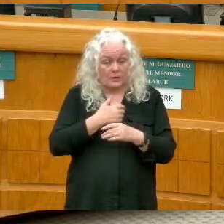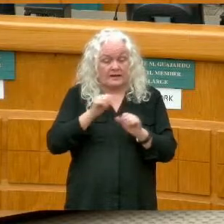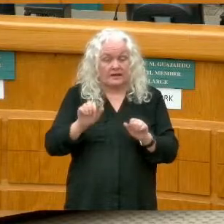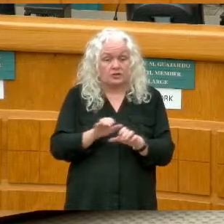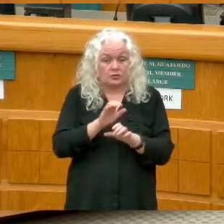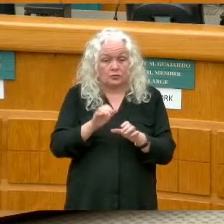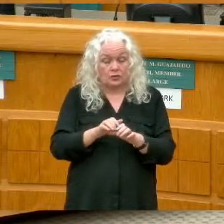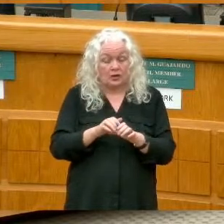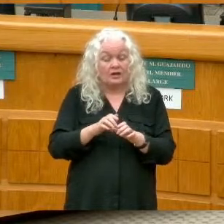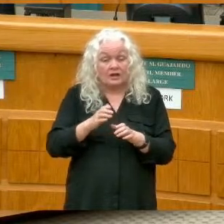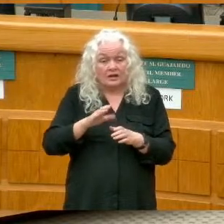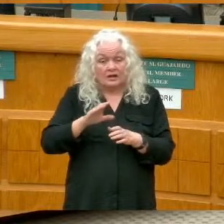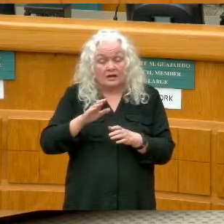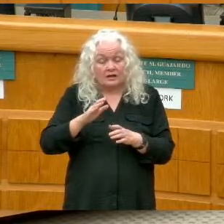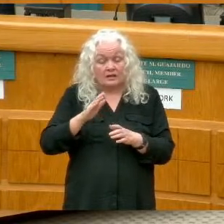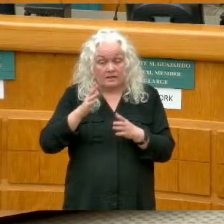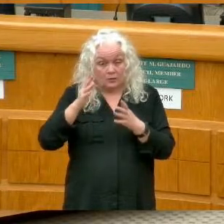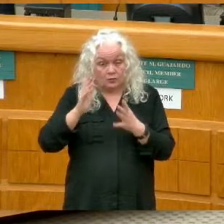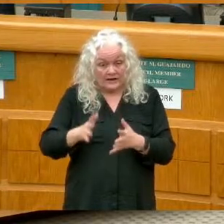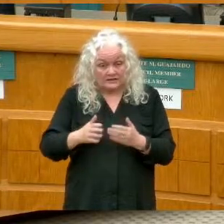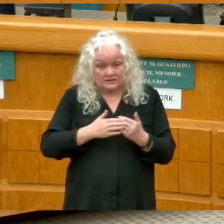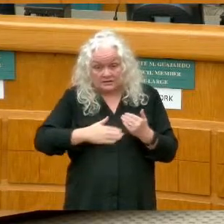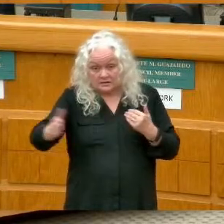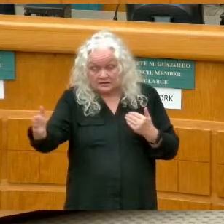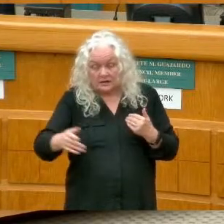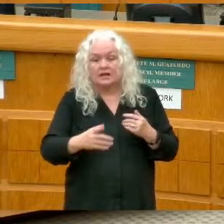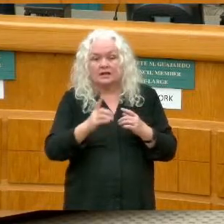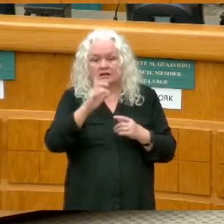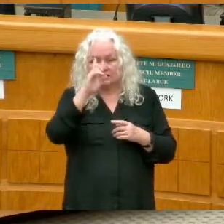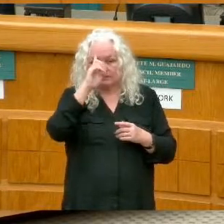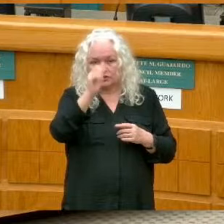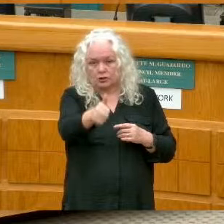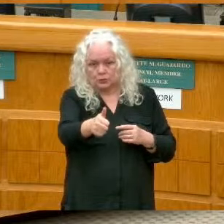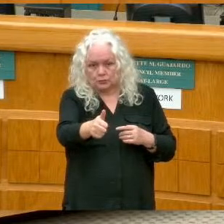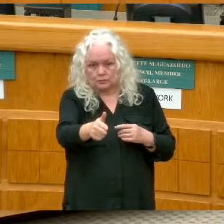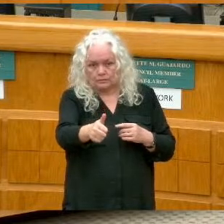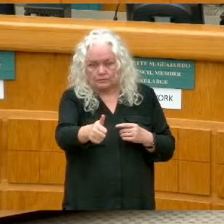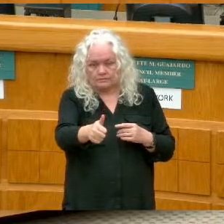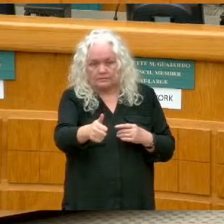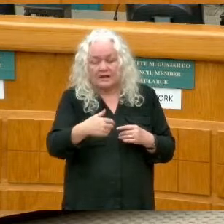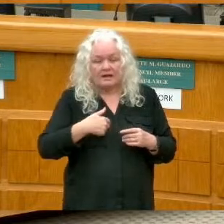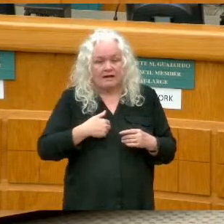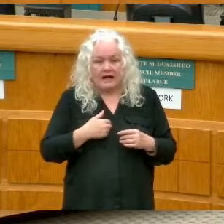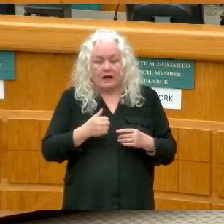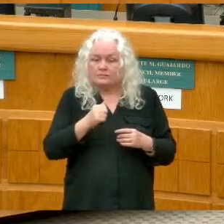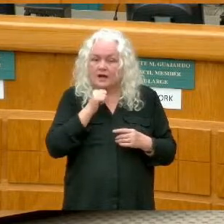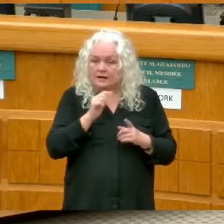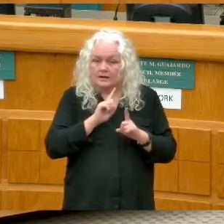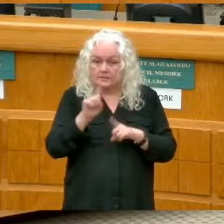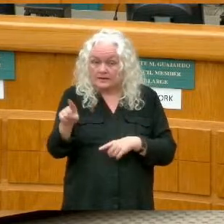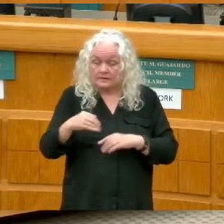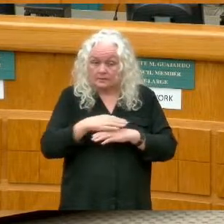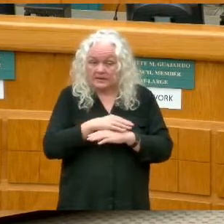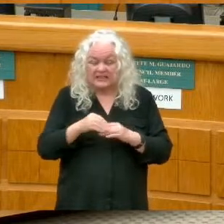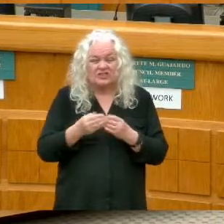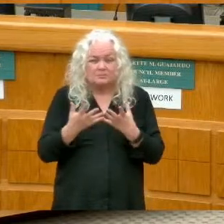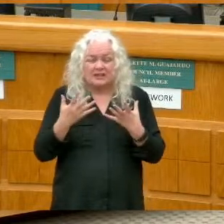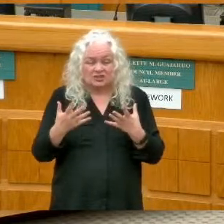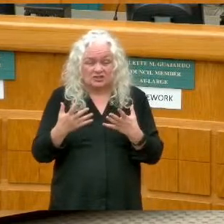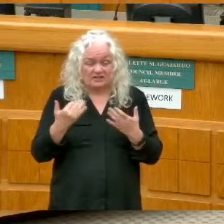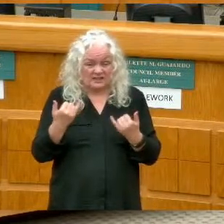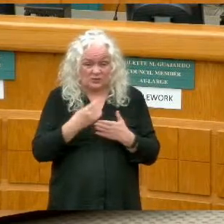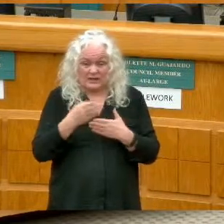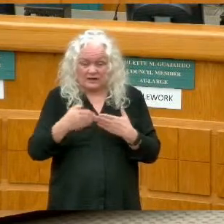rest, my friends, is up to you. So, I won't be at the beach with you this weekend as much as I love